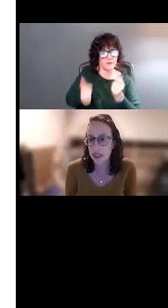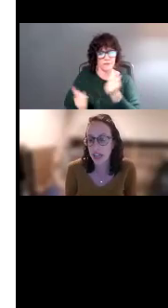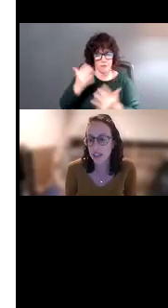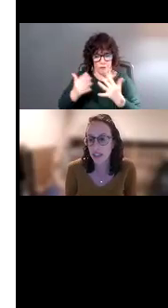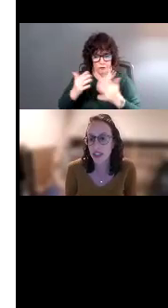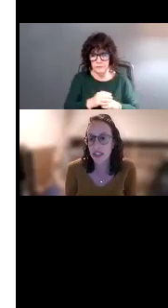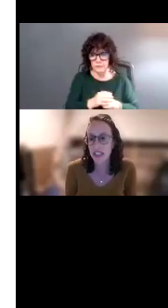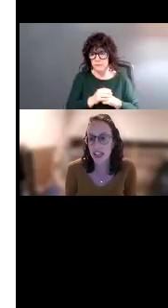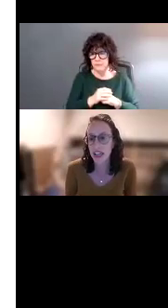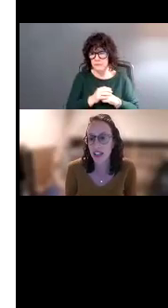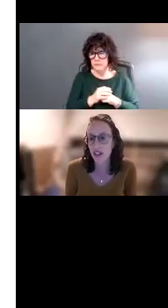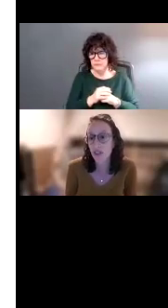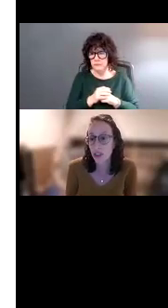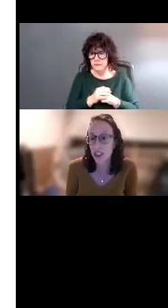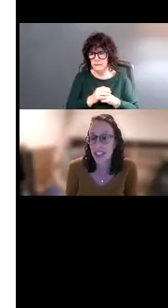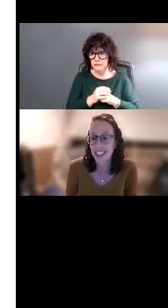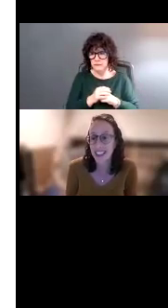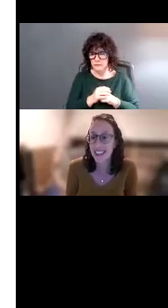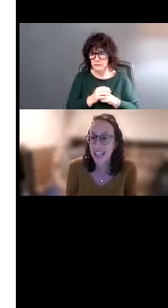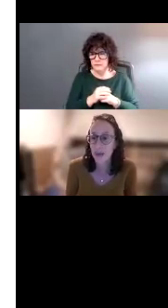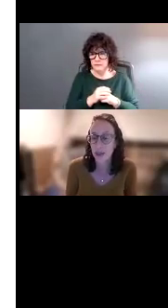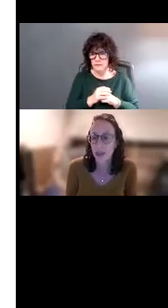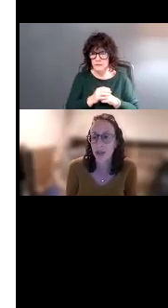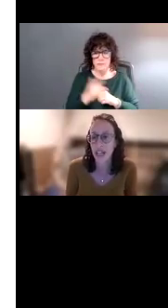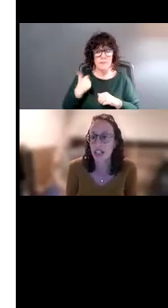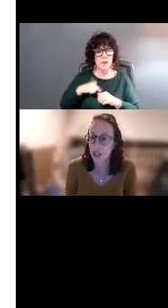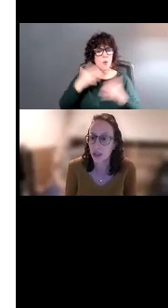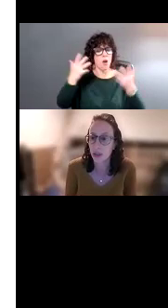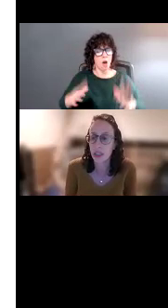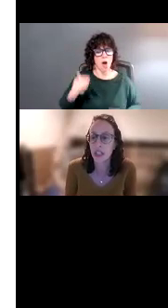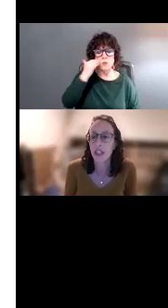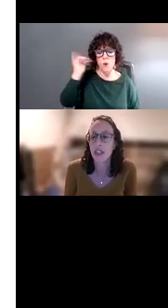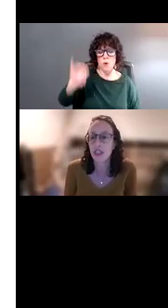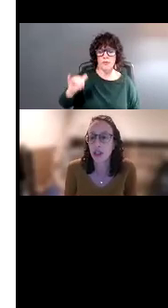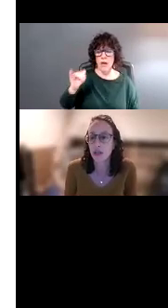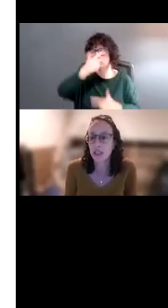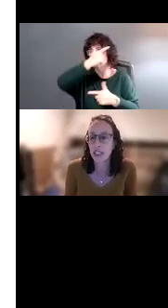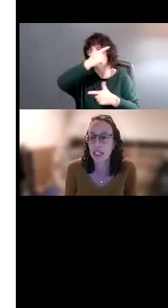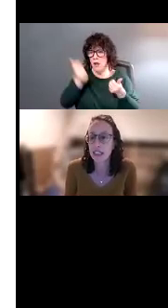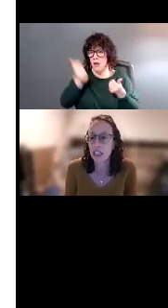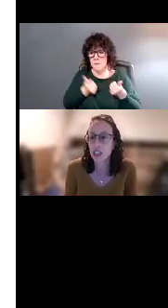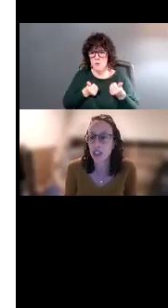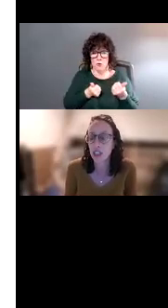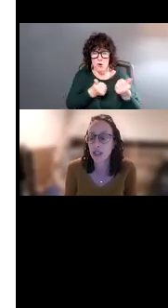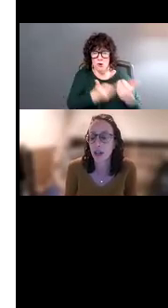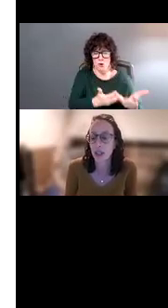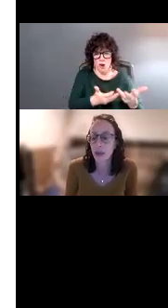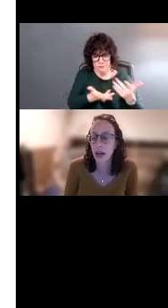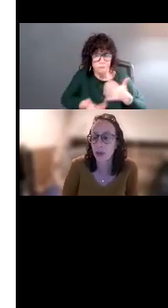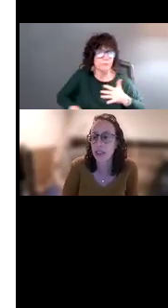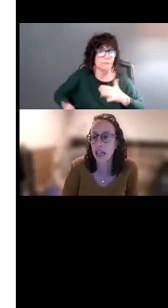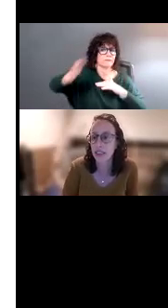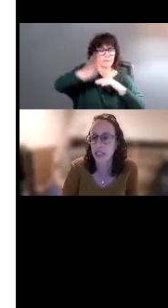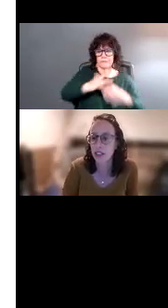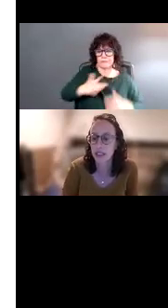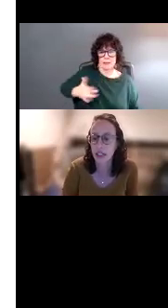after disasters, and unfortunately, the scammers know that too. So today's session is all